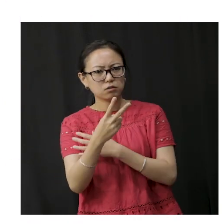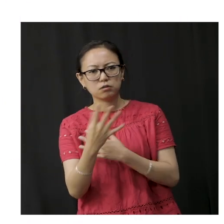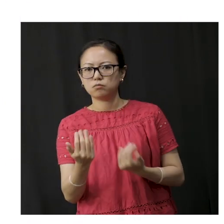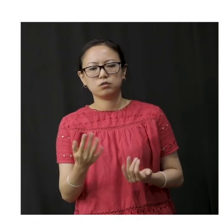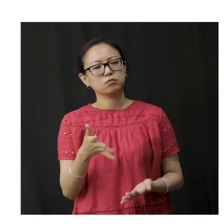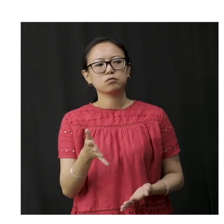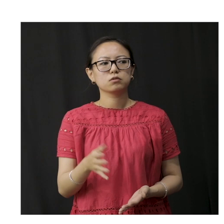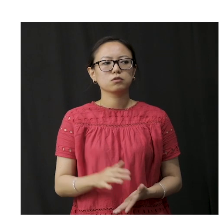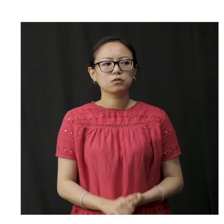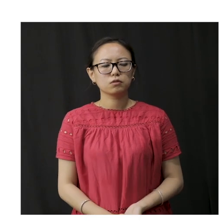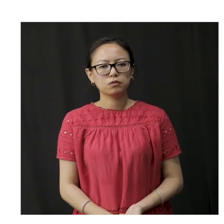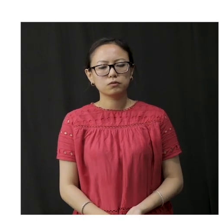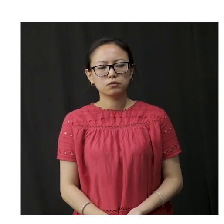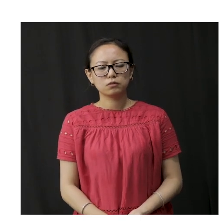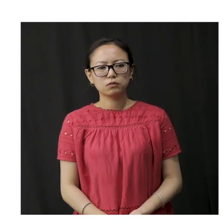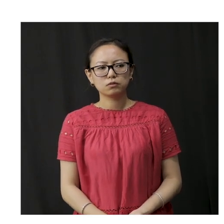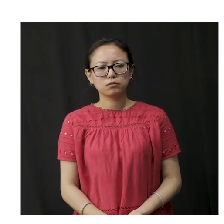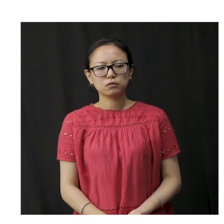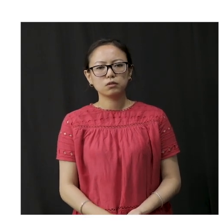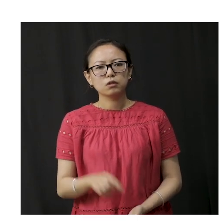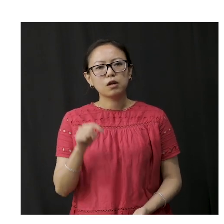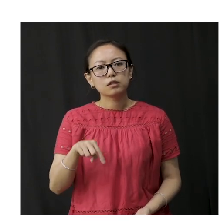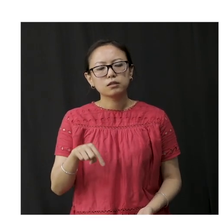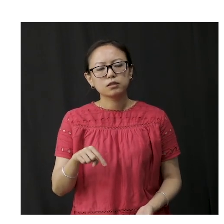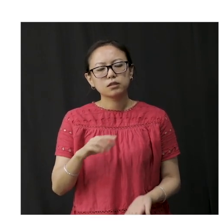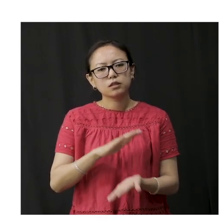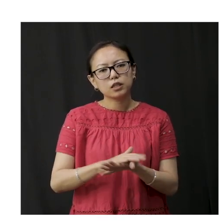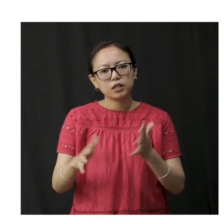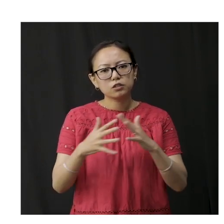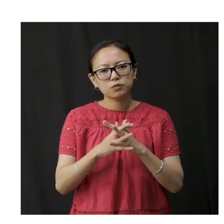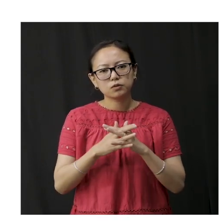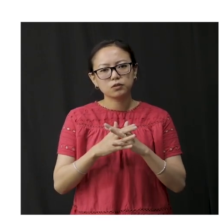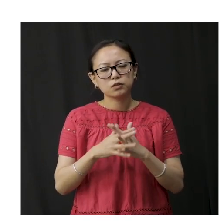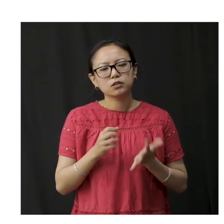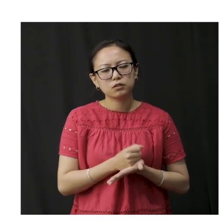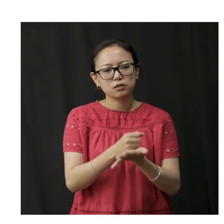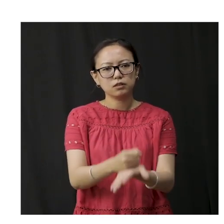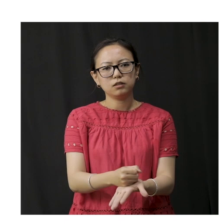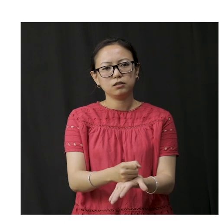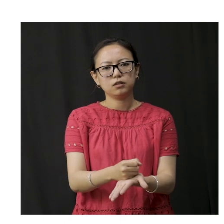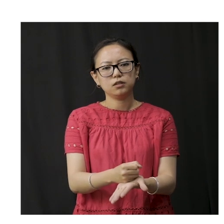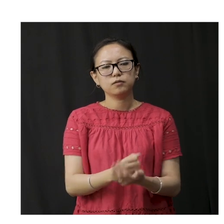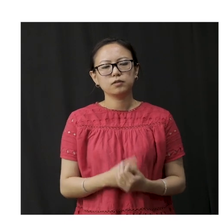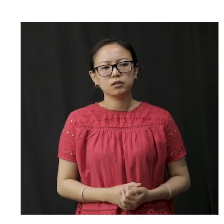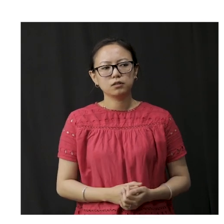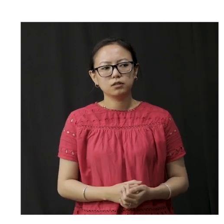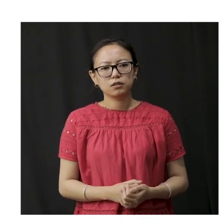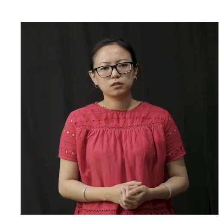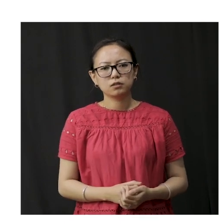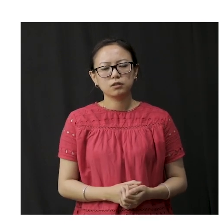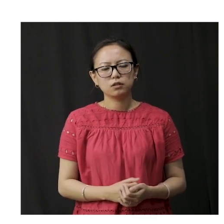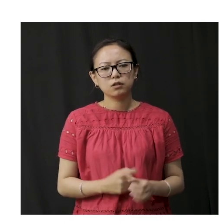Okay, now I want to give a homework to everyone. Children, can you all read